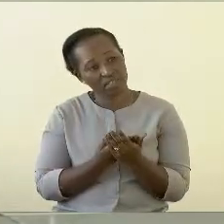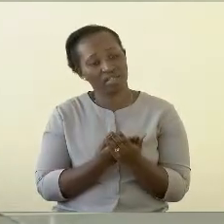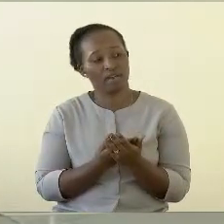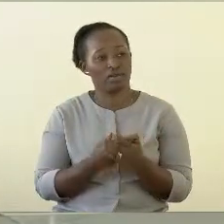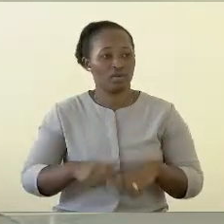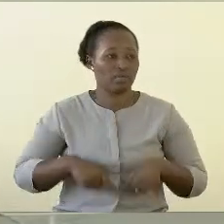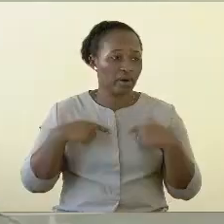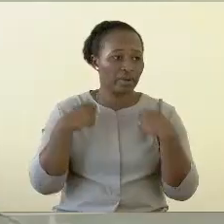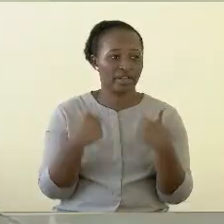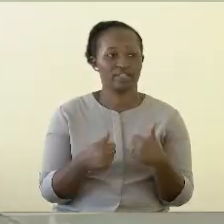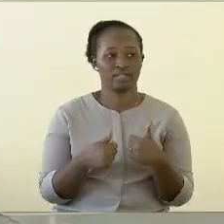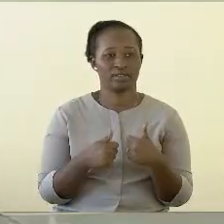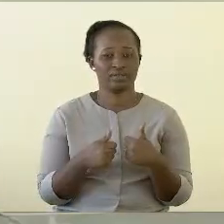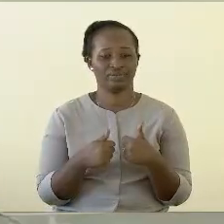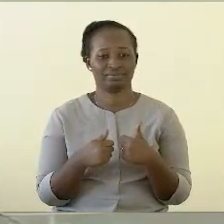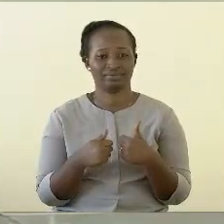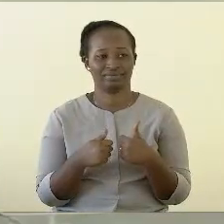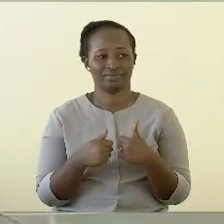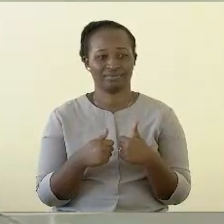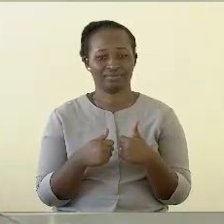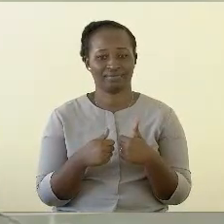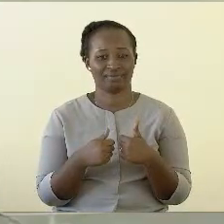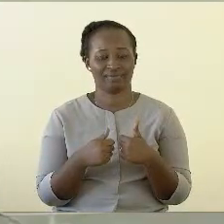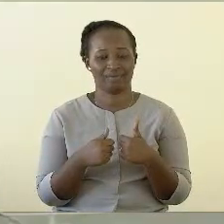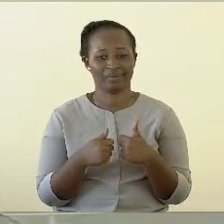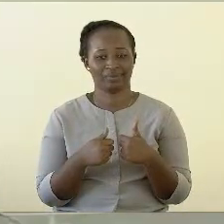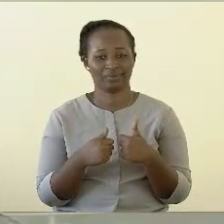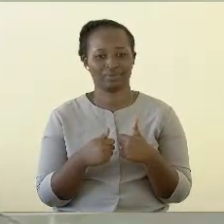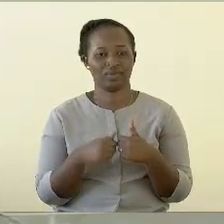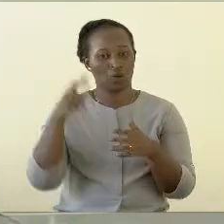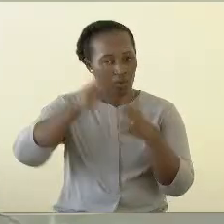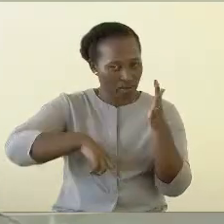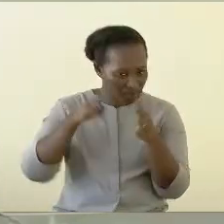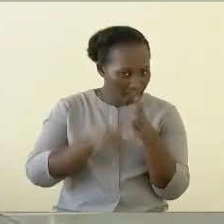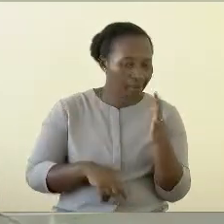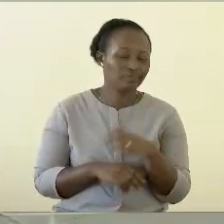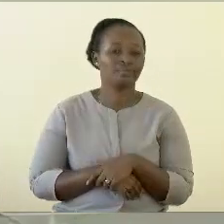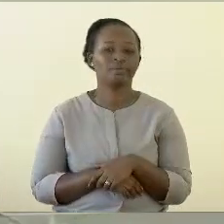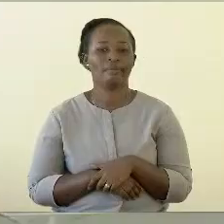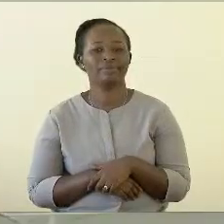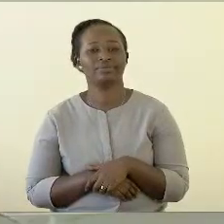house using timber, bricks.